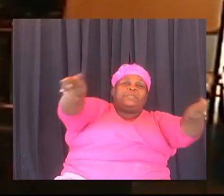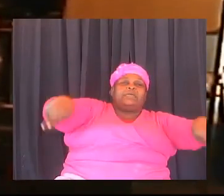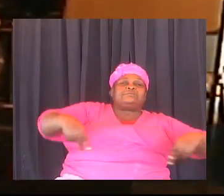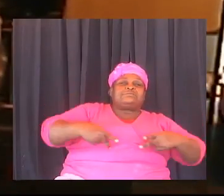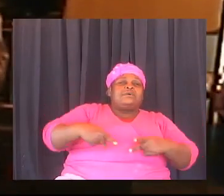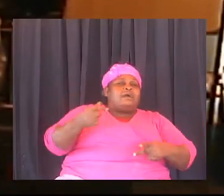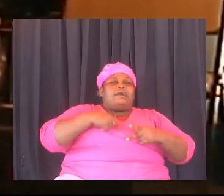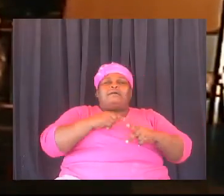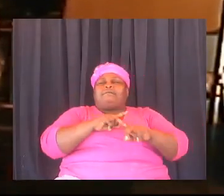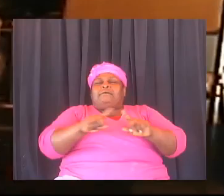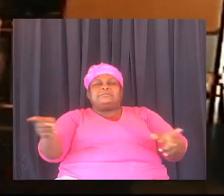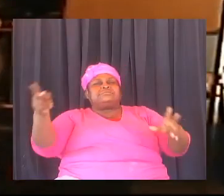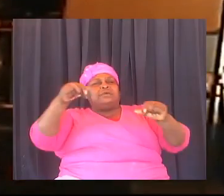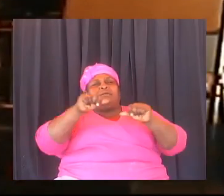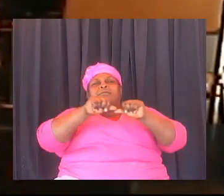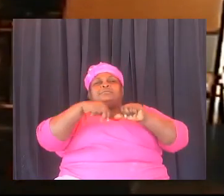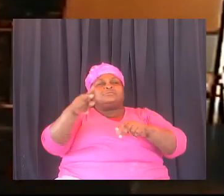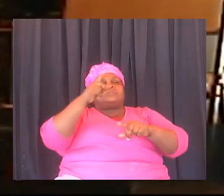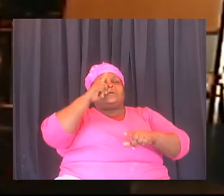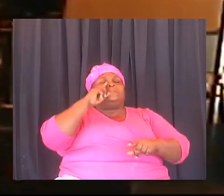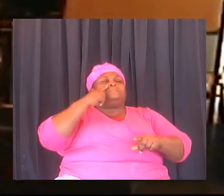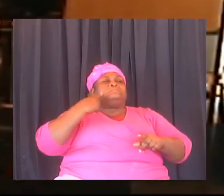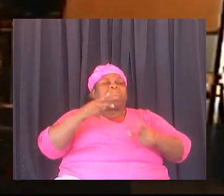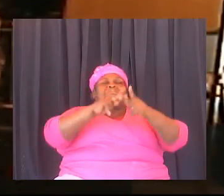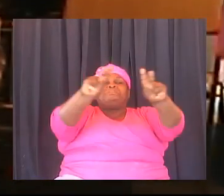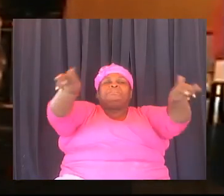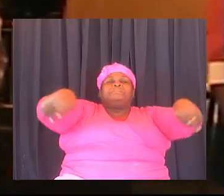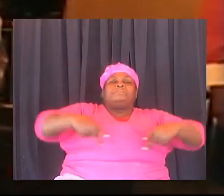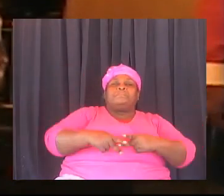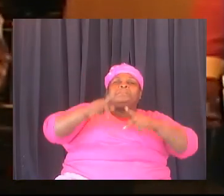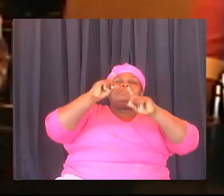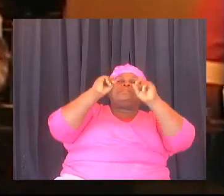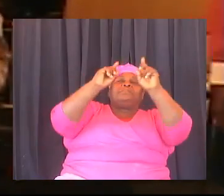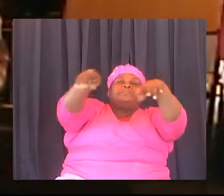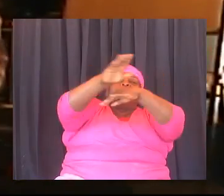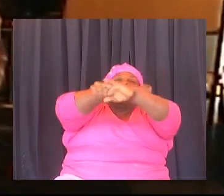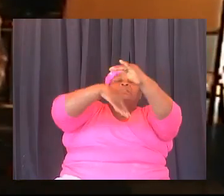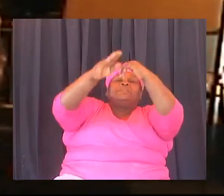heavenly place. I can't imagine it this lowly place.